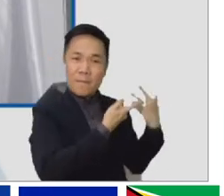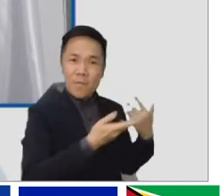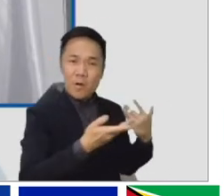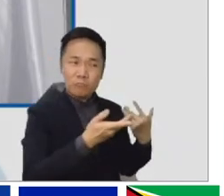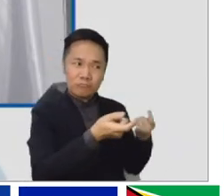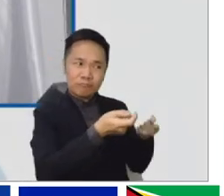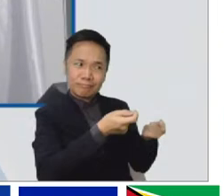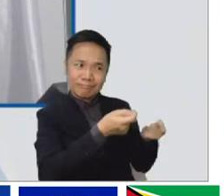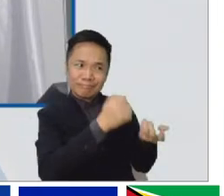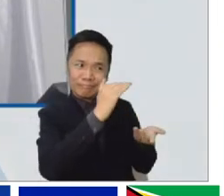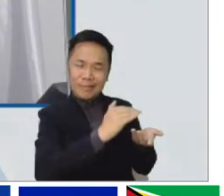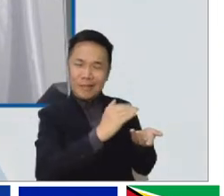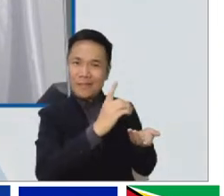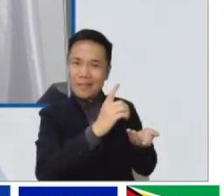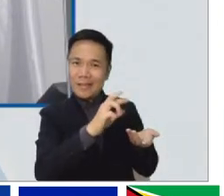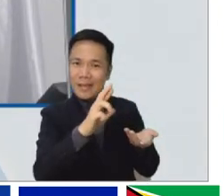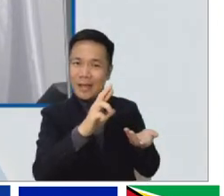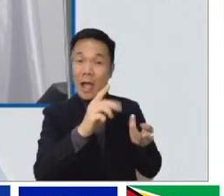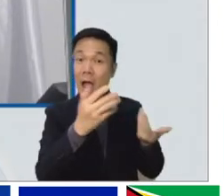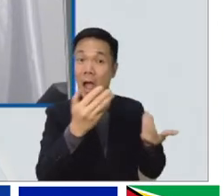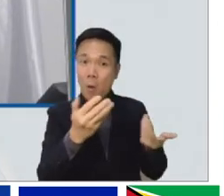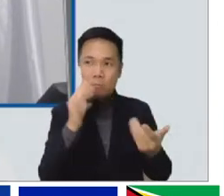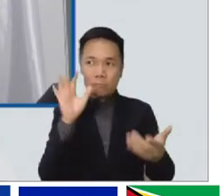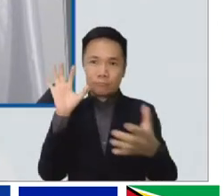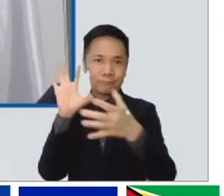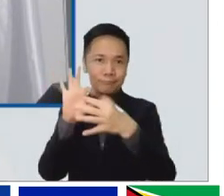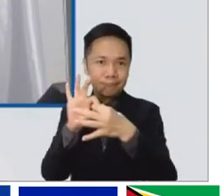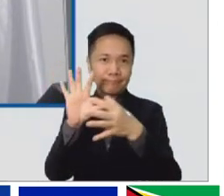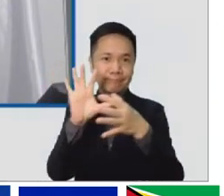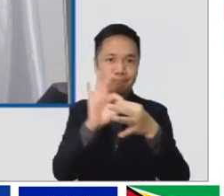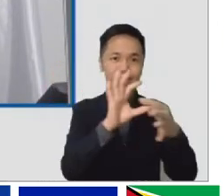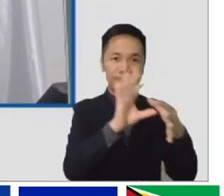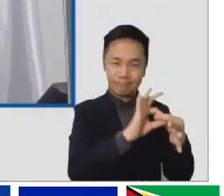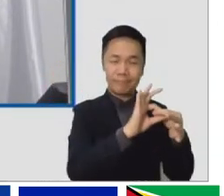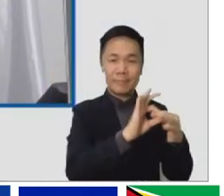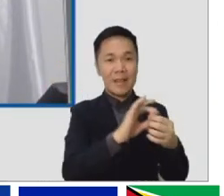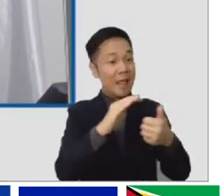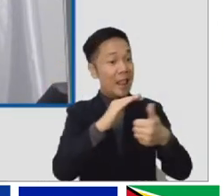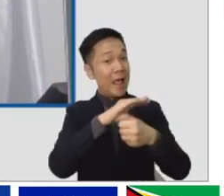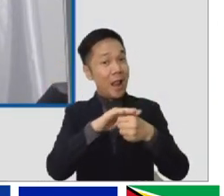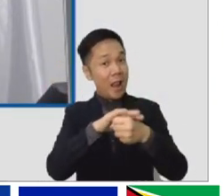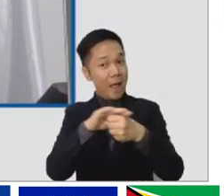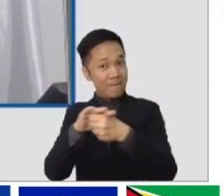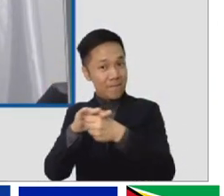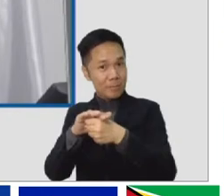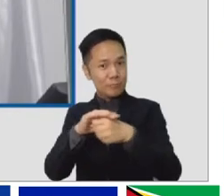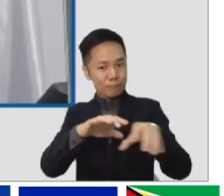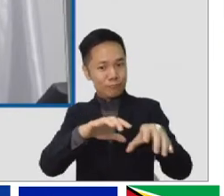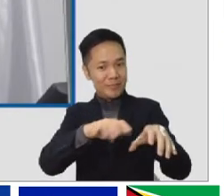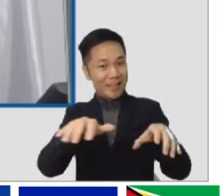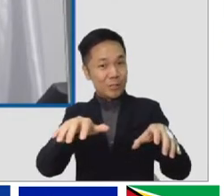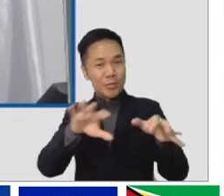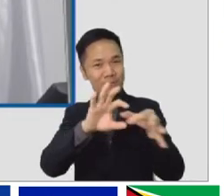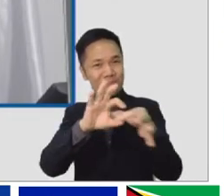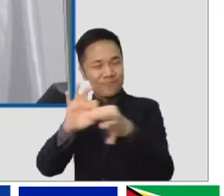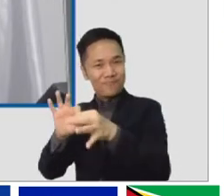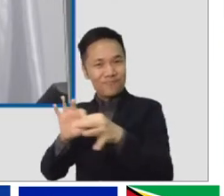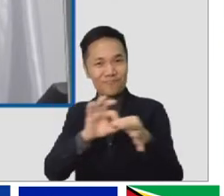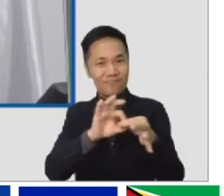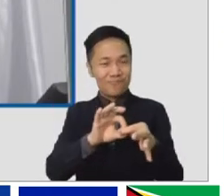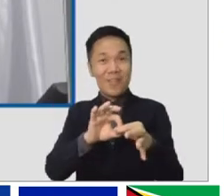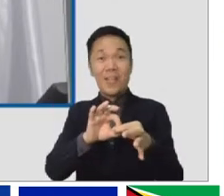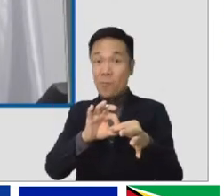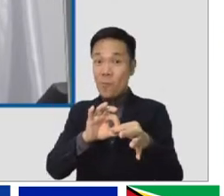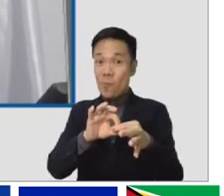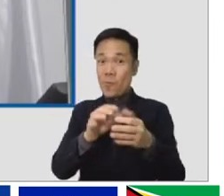through cooperation, through the regional, sub-regional articulation supported by all of these mechanisms that are in place.